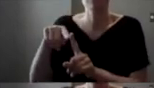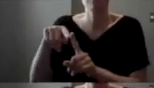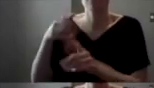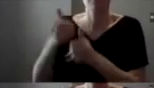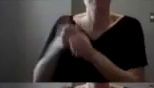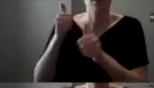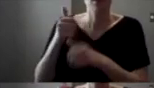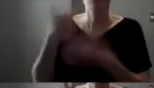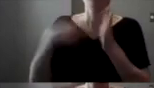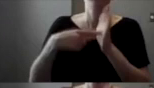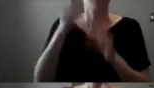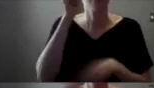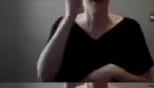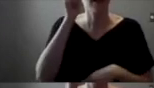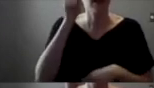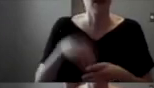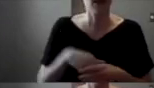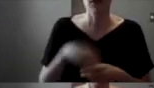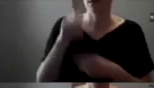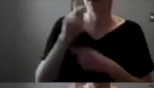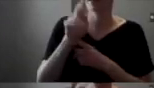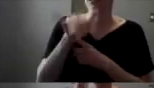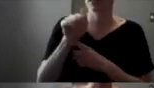in Kenya, even when you have a